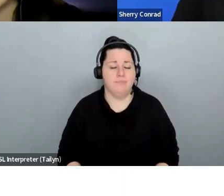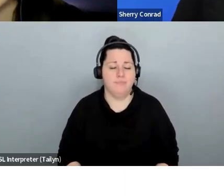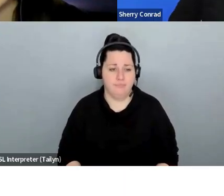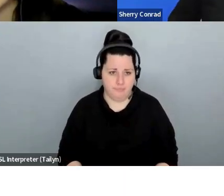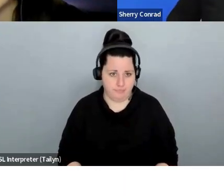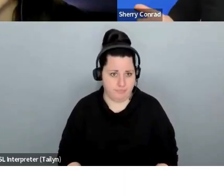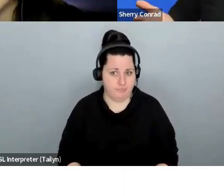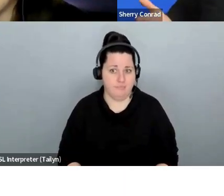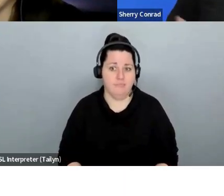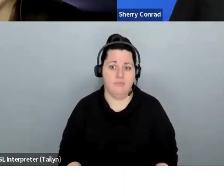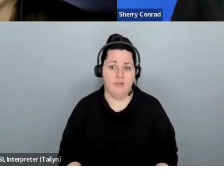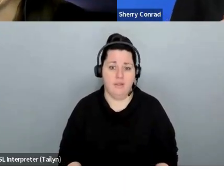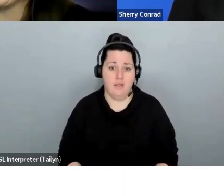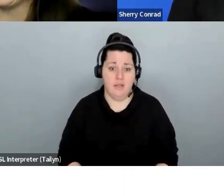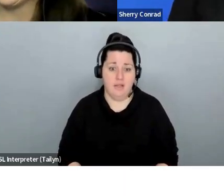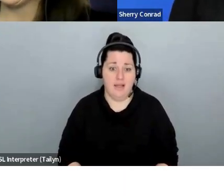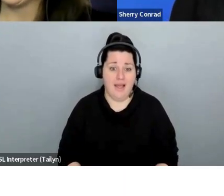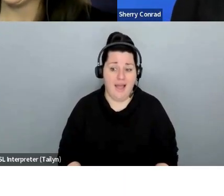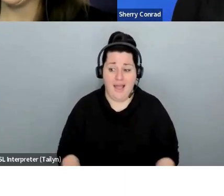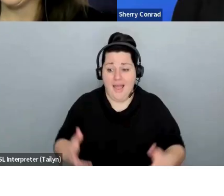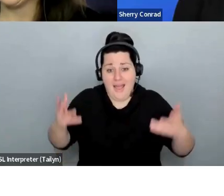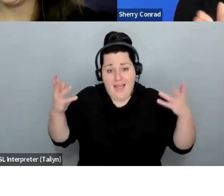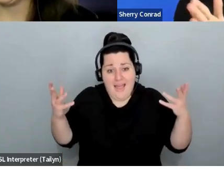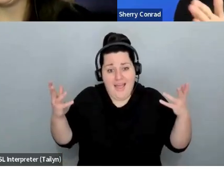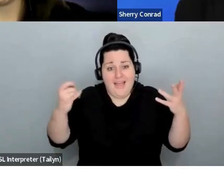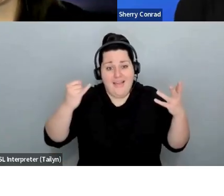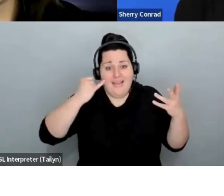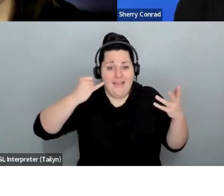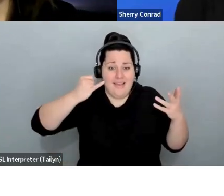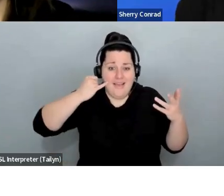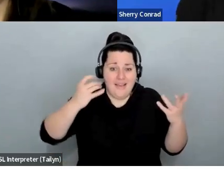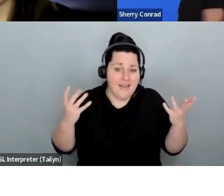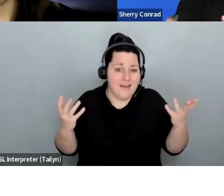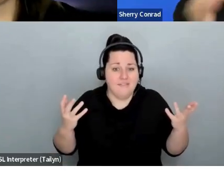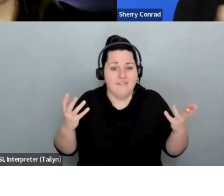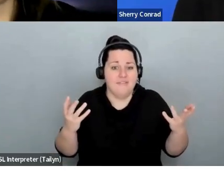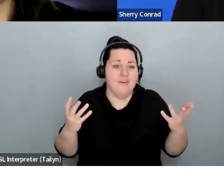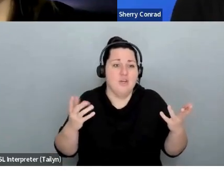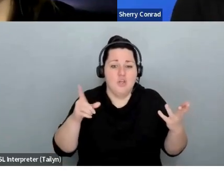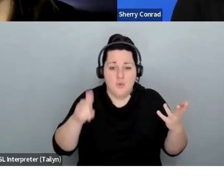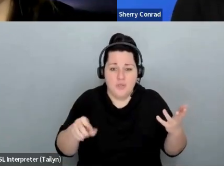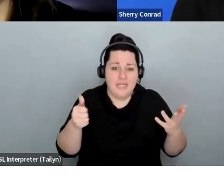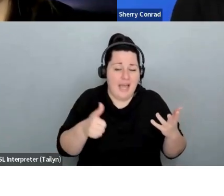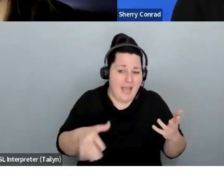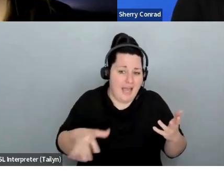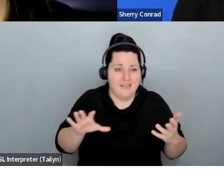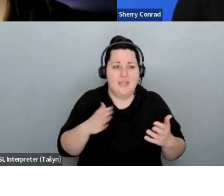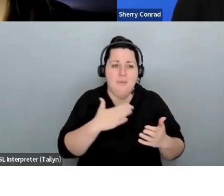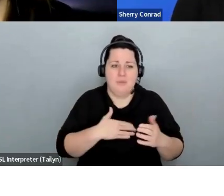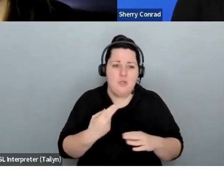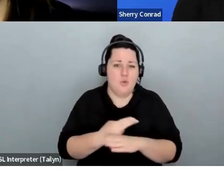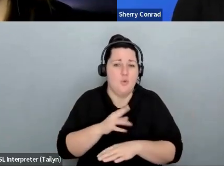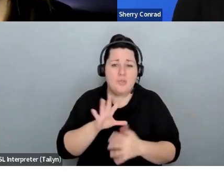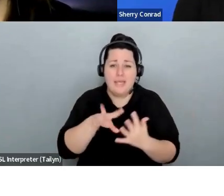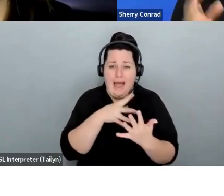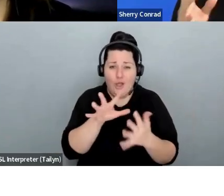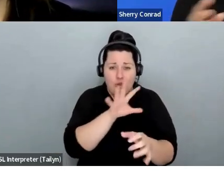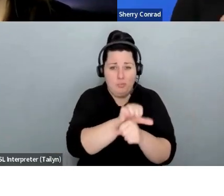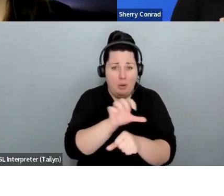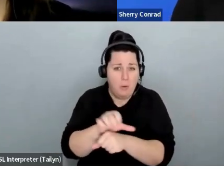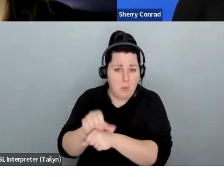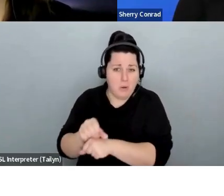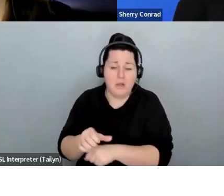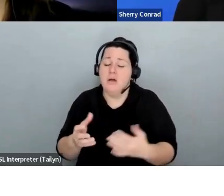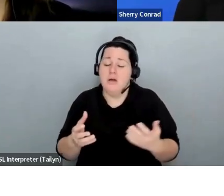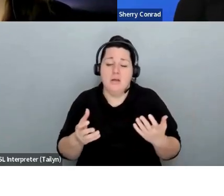Oh, well then, hey, look, if there's anything that you guys need from us, feel free to use those bookable calendars if you